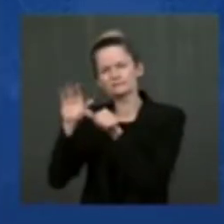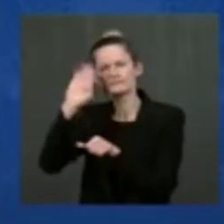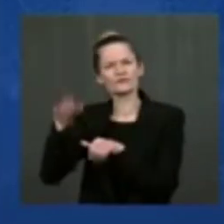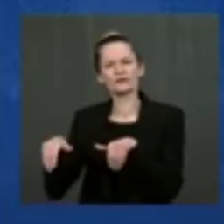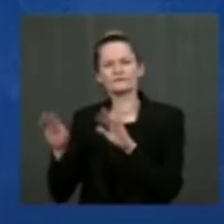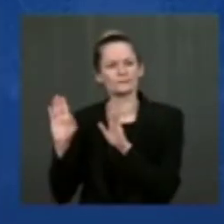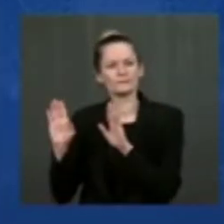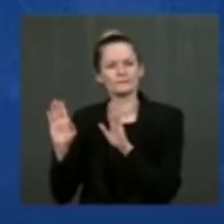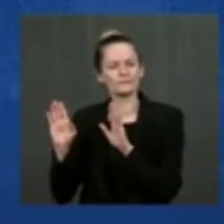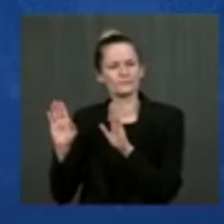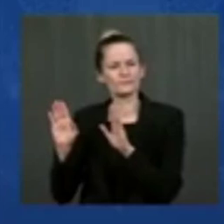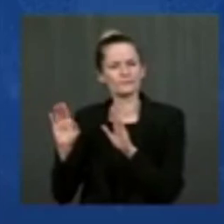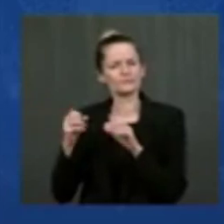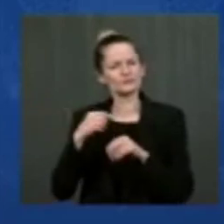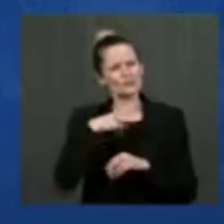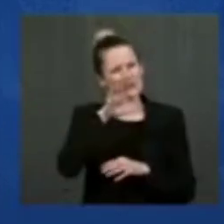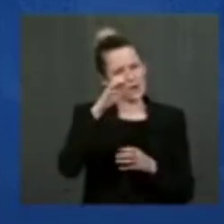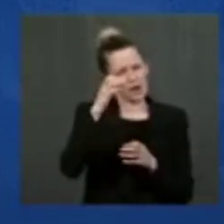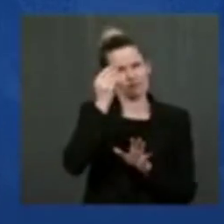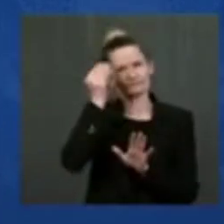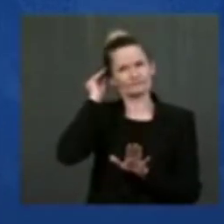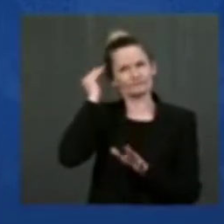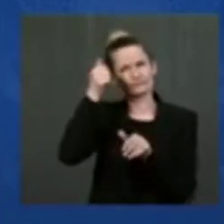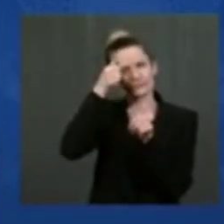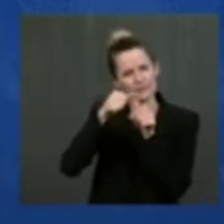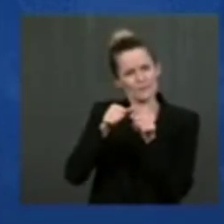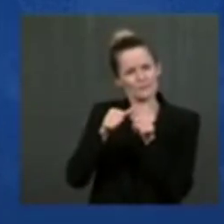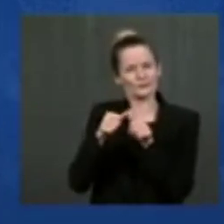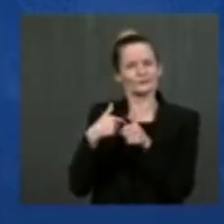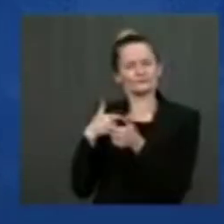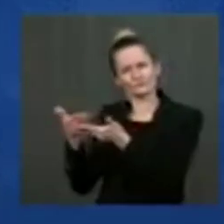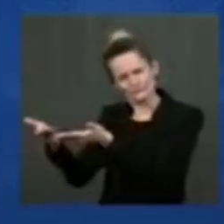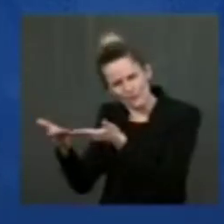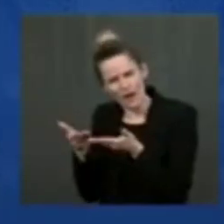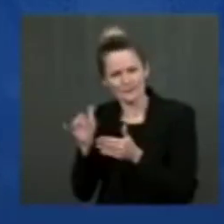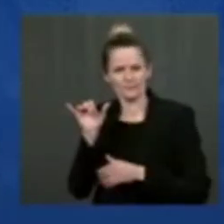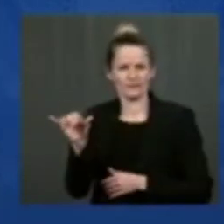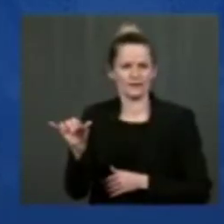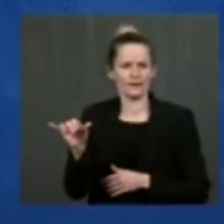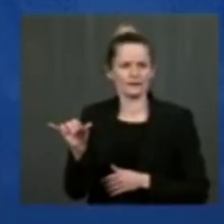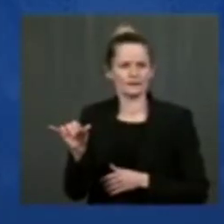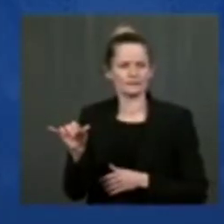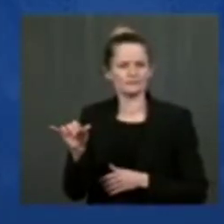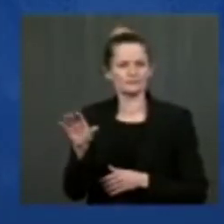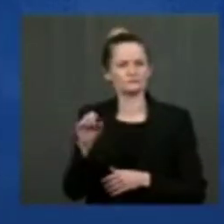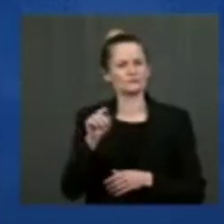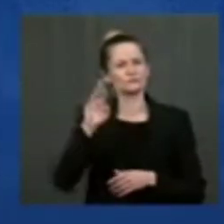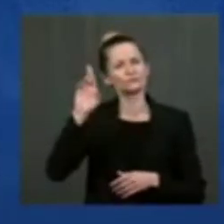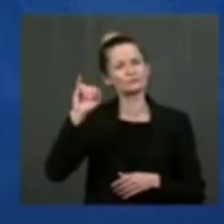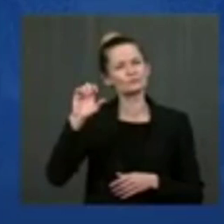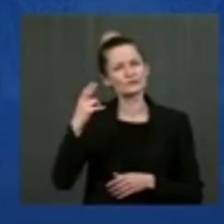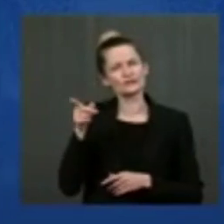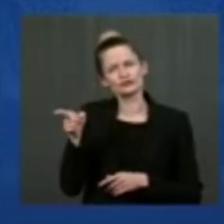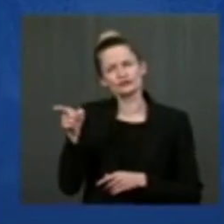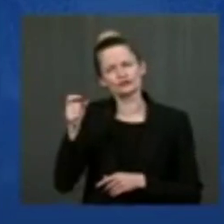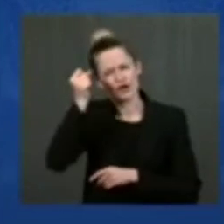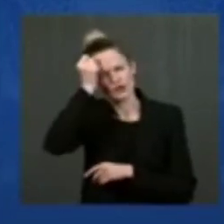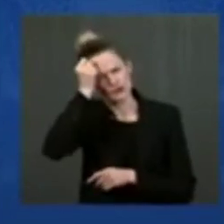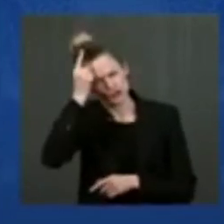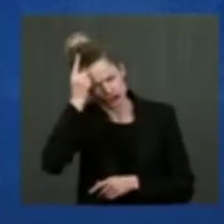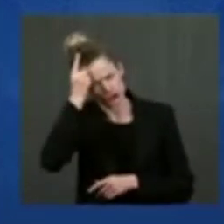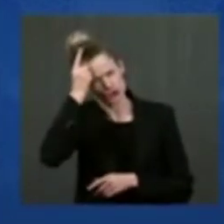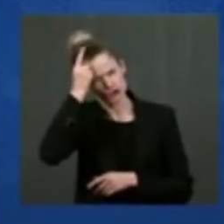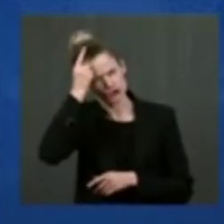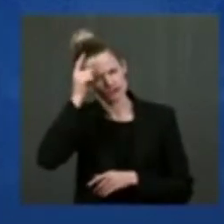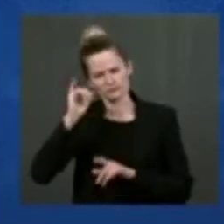But they're not the ones who are stay to the end. And, Rich understood the past and the challenges